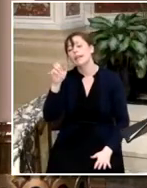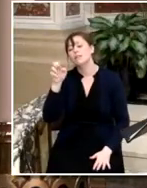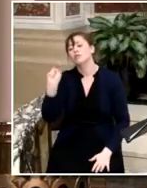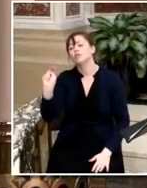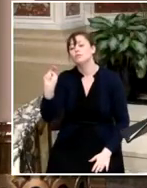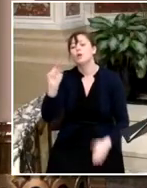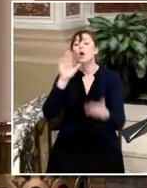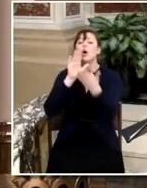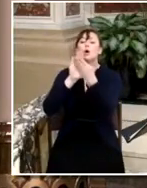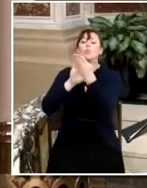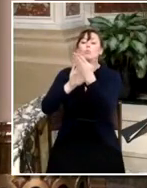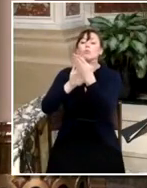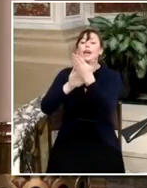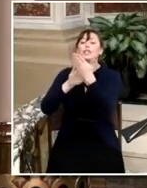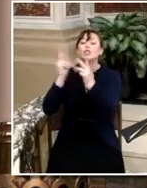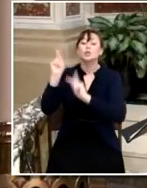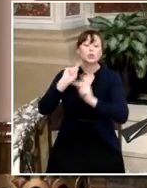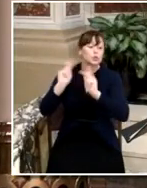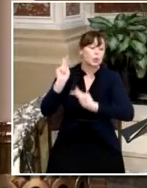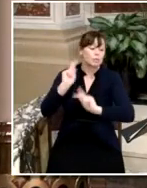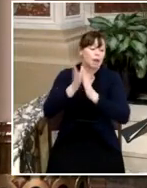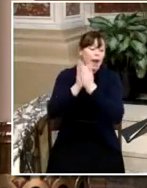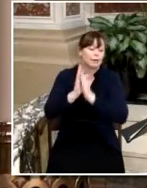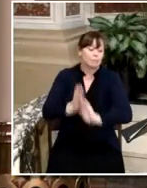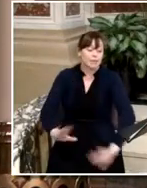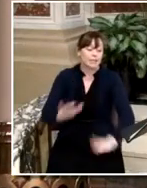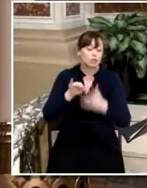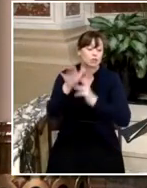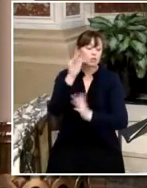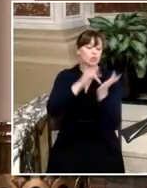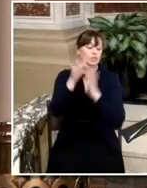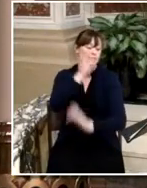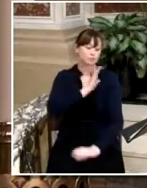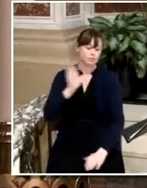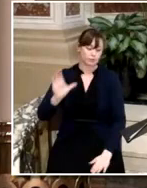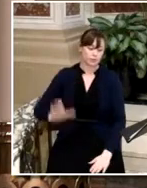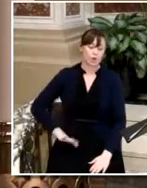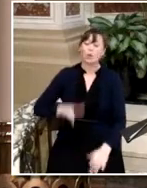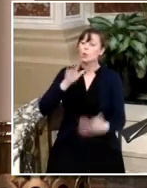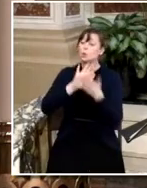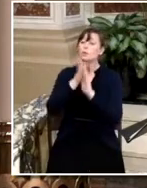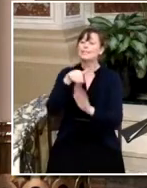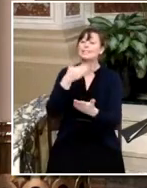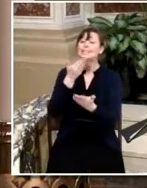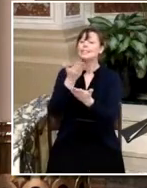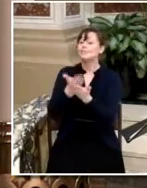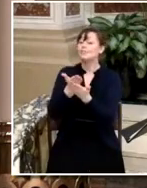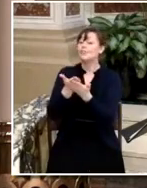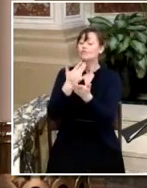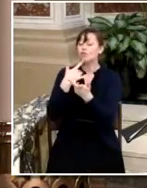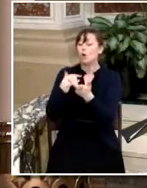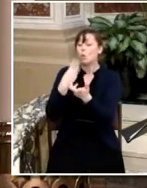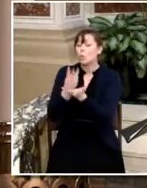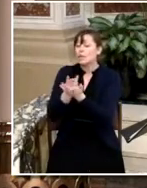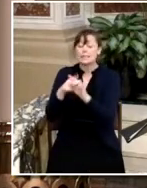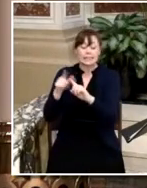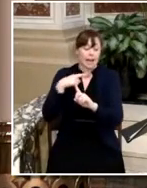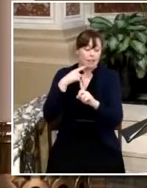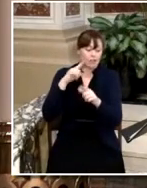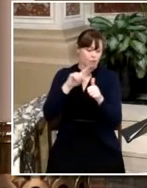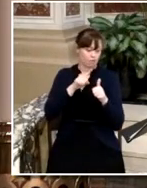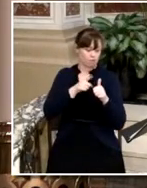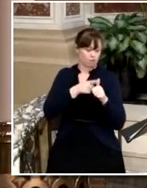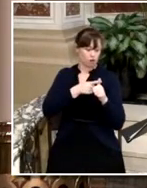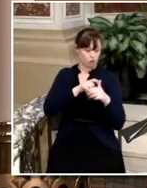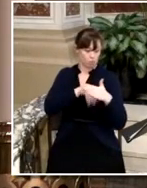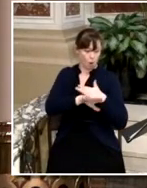Grace to you and peace from Jesus Christ, who is the faithful witness, the firstborn of the dead